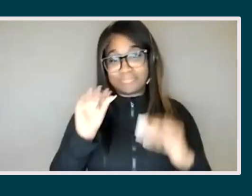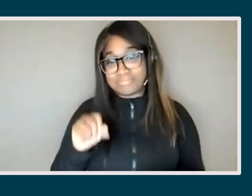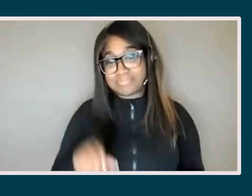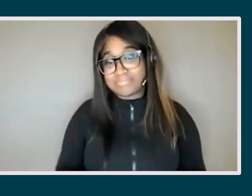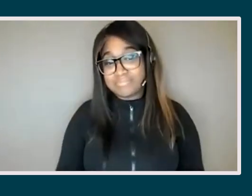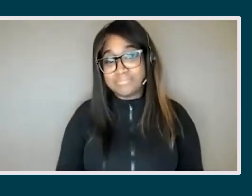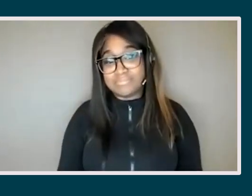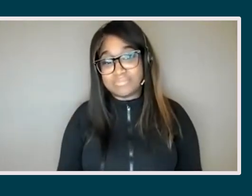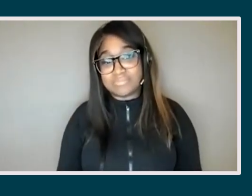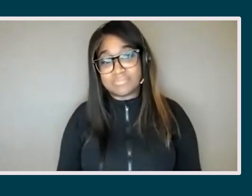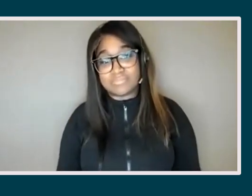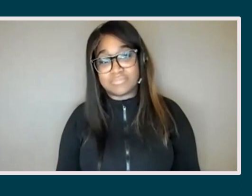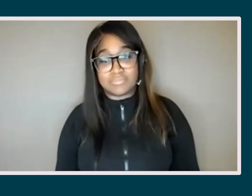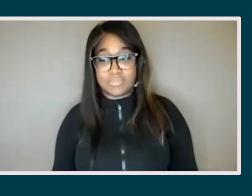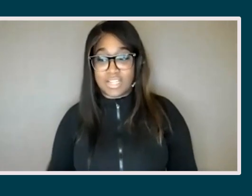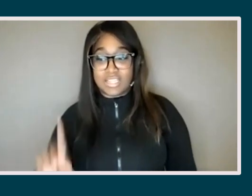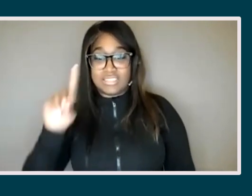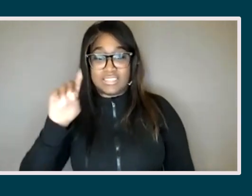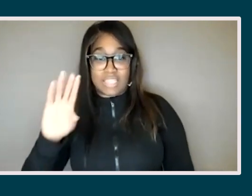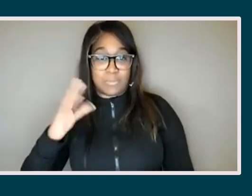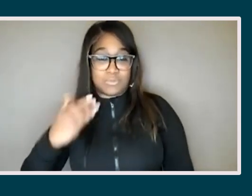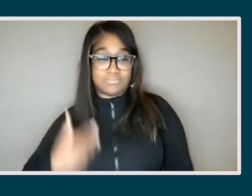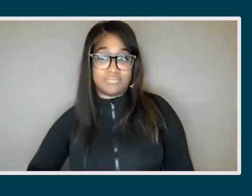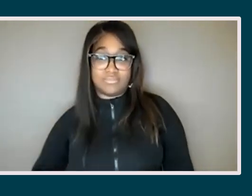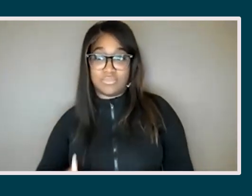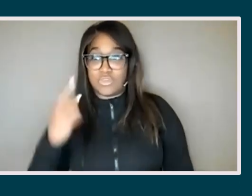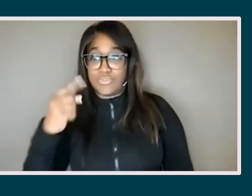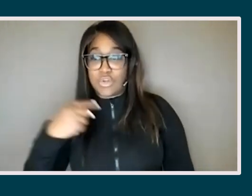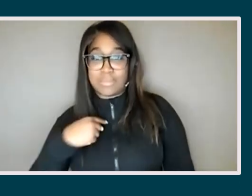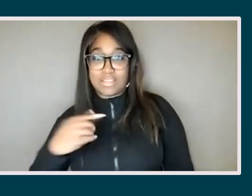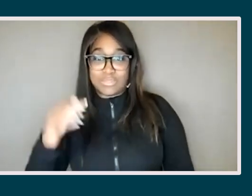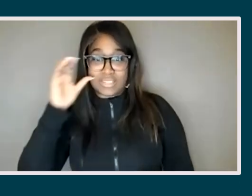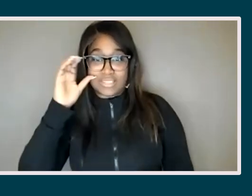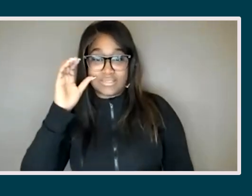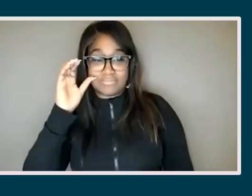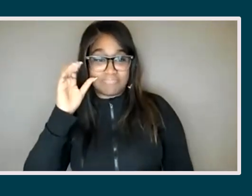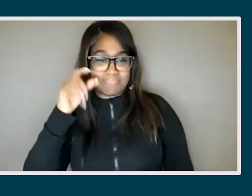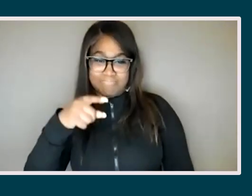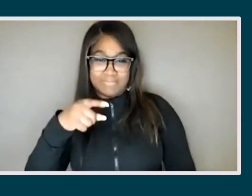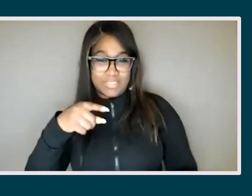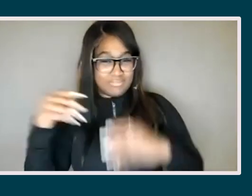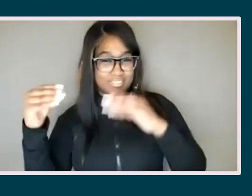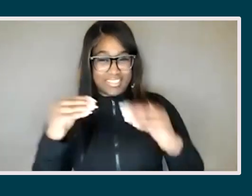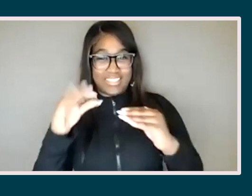That would be, to me, just listening to that, that's to do that in an hour,